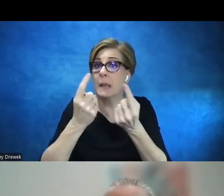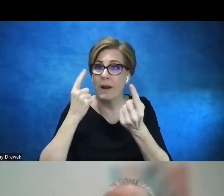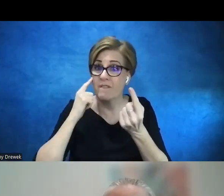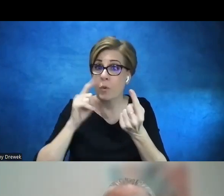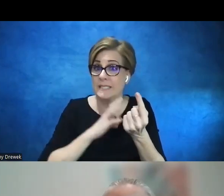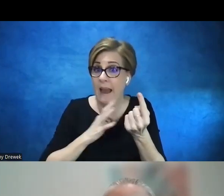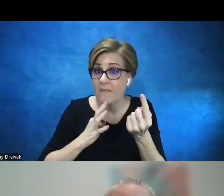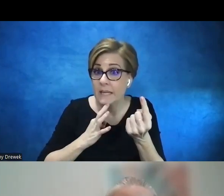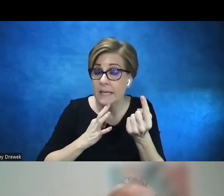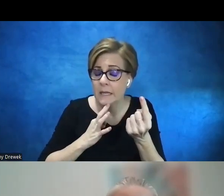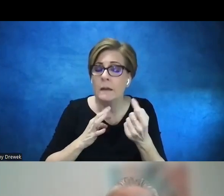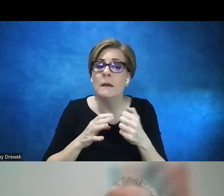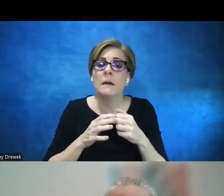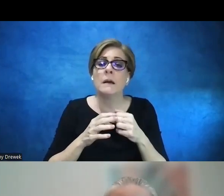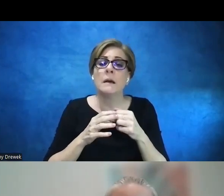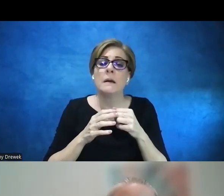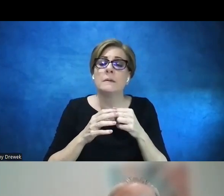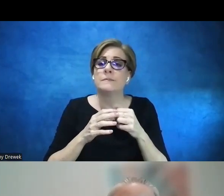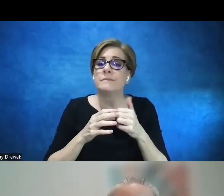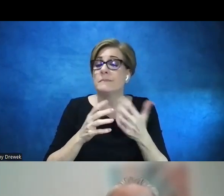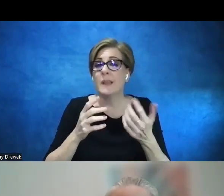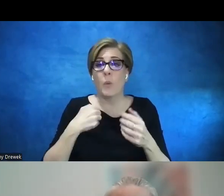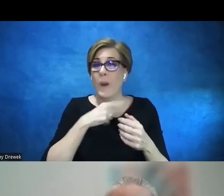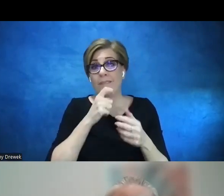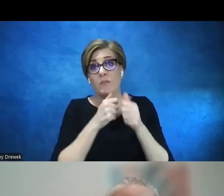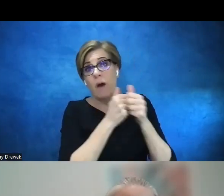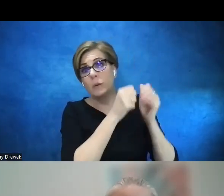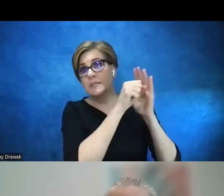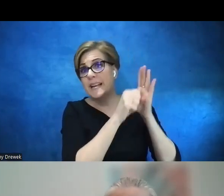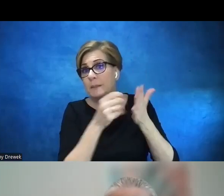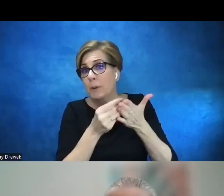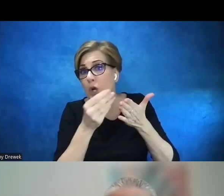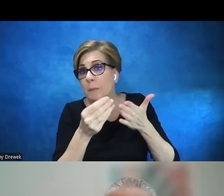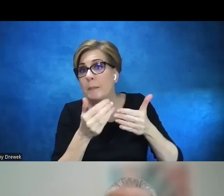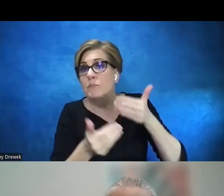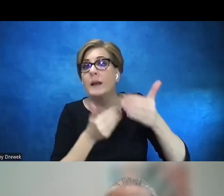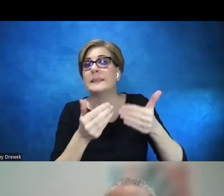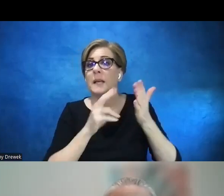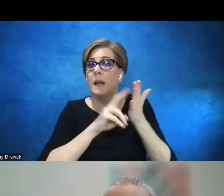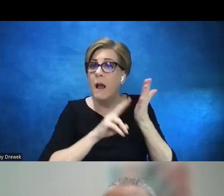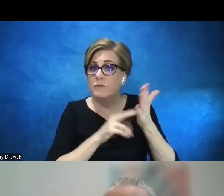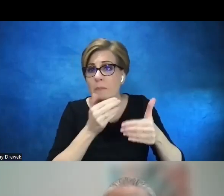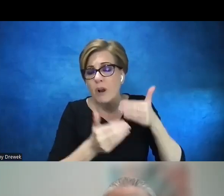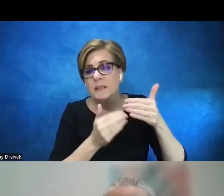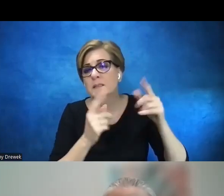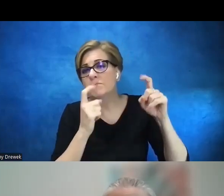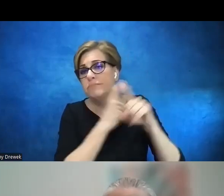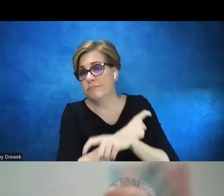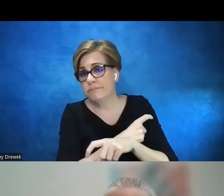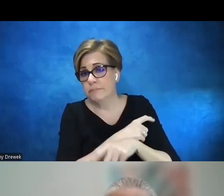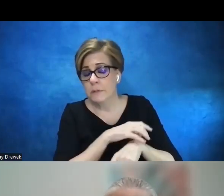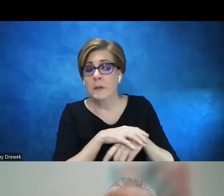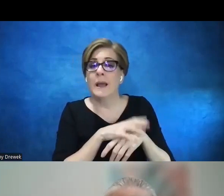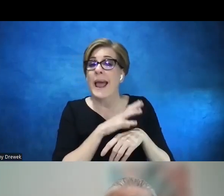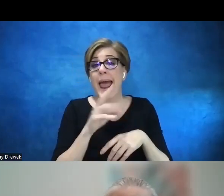services altogether, there's procurement processes, contracting processes that are all very difficult. And then just the natural turnover